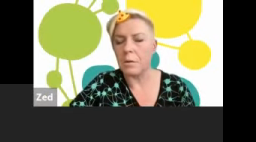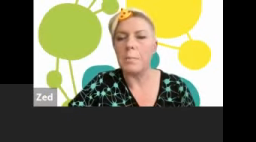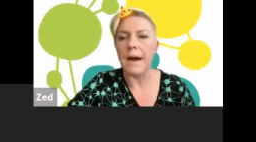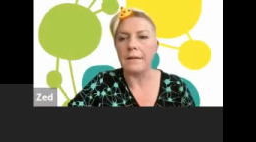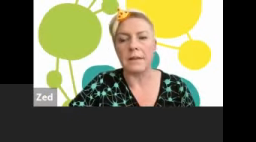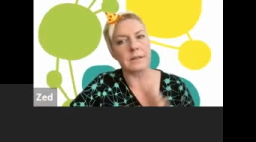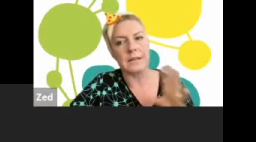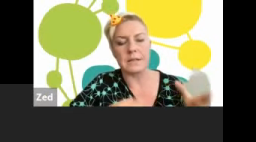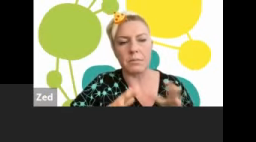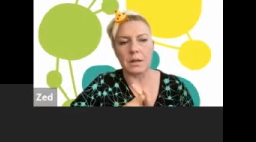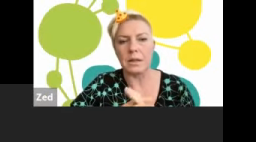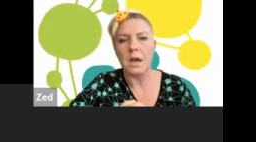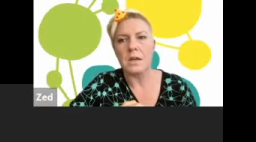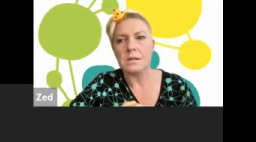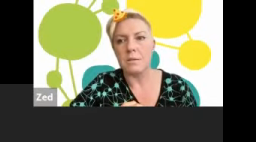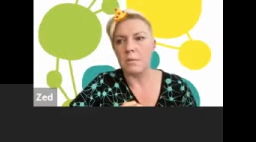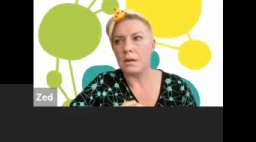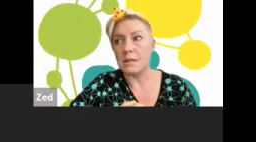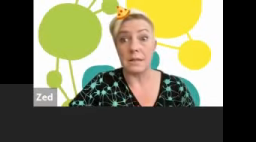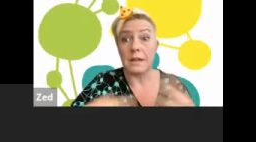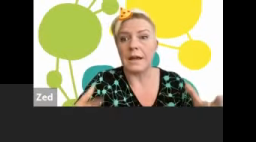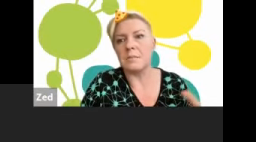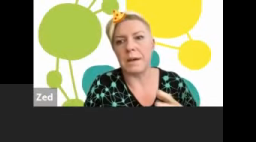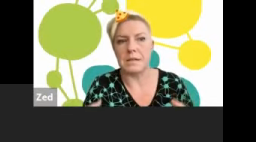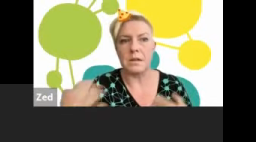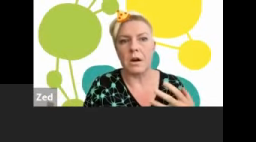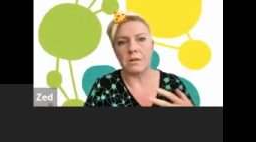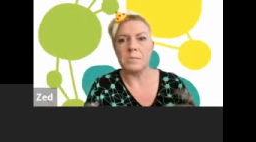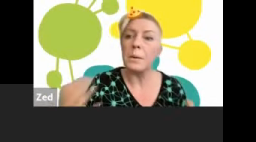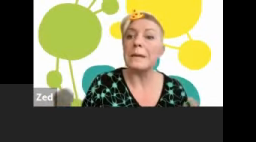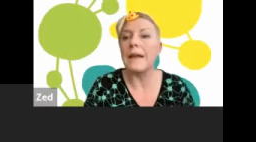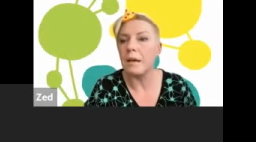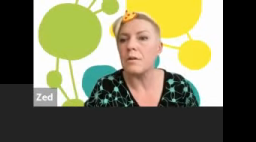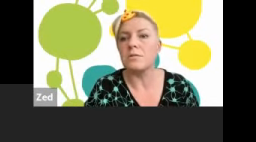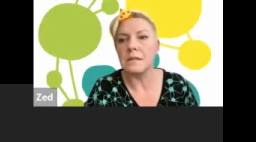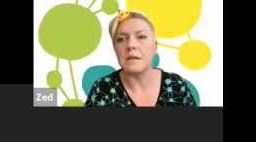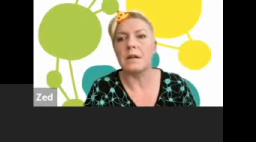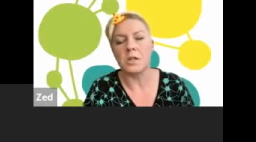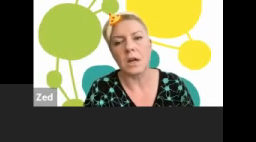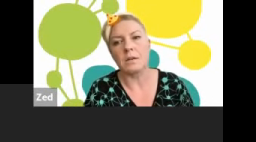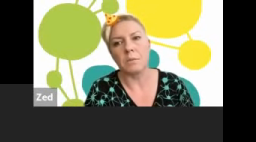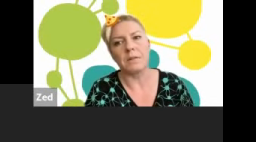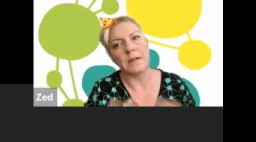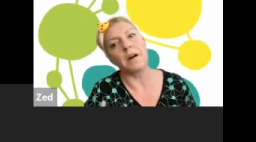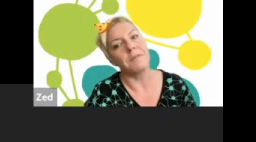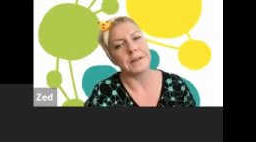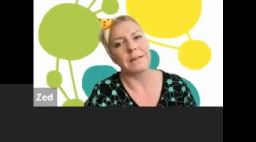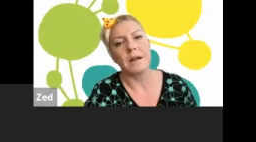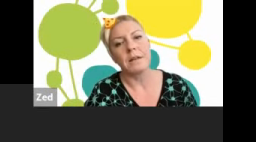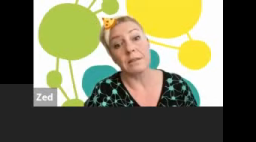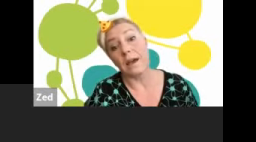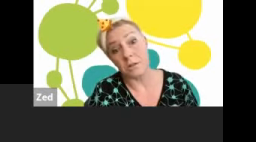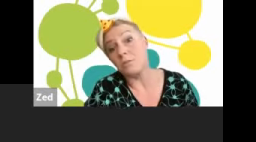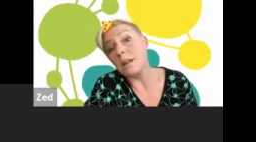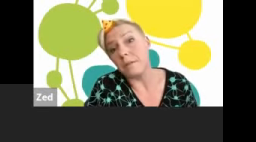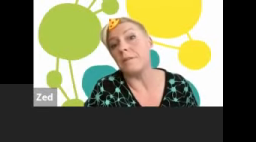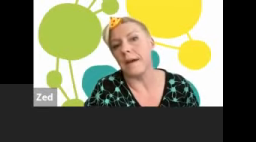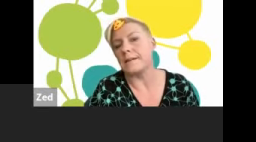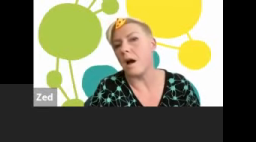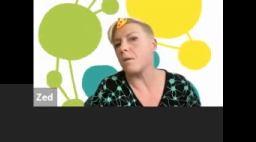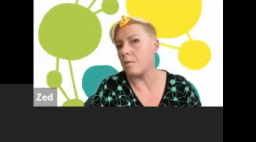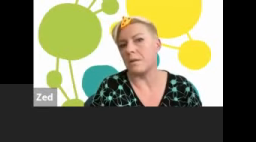kind of compared that data with some data that is based on spoken language research, and we are very confident that that